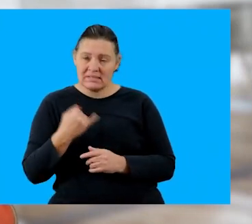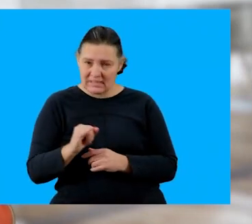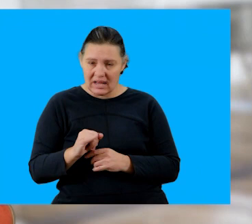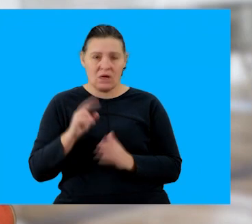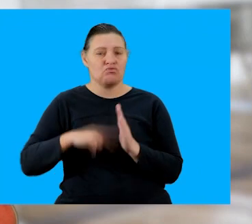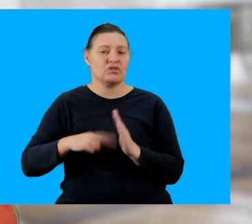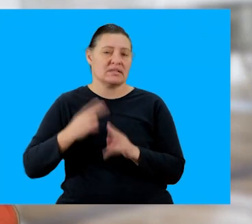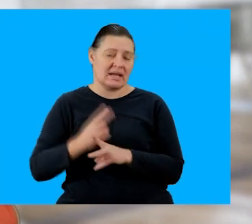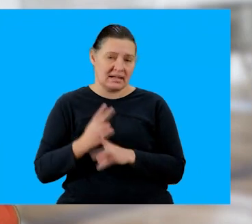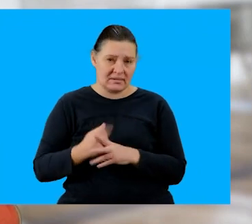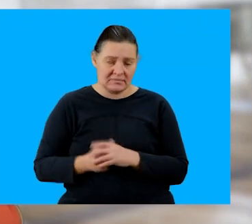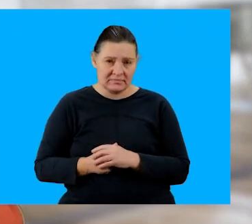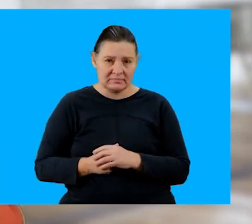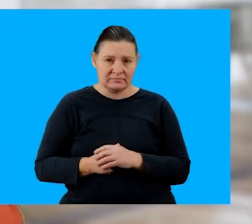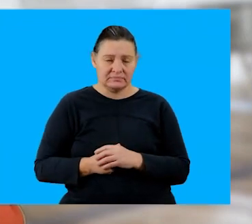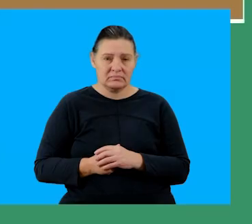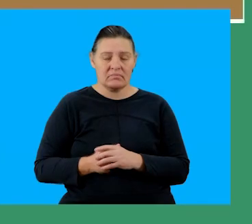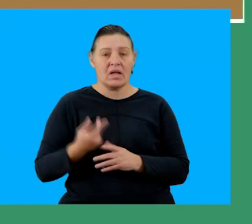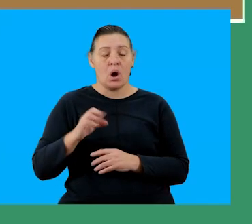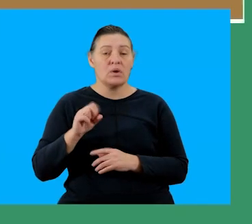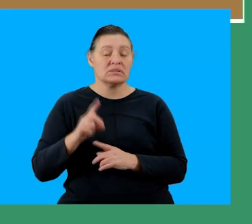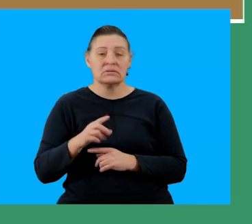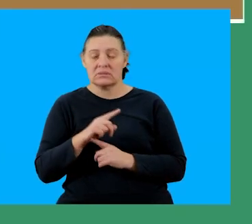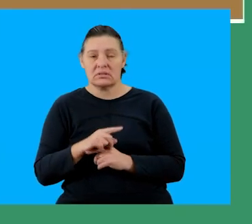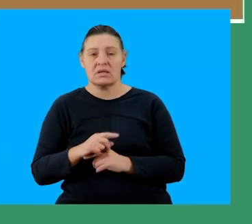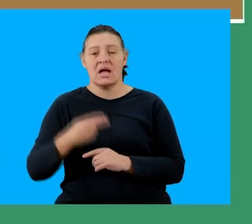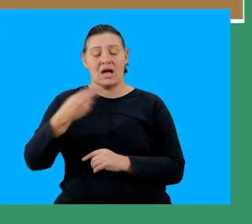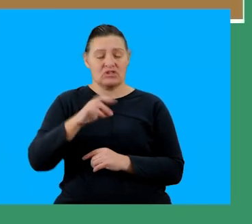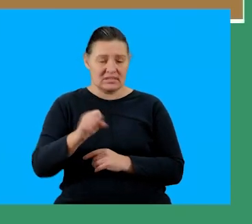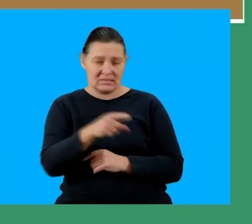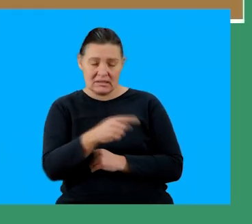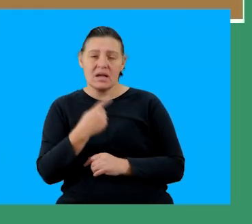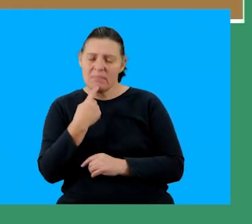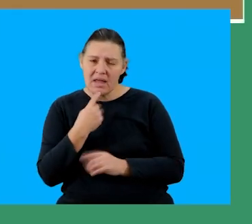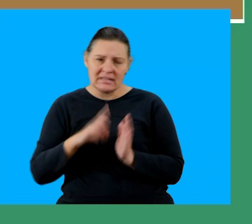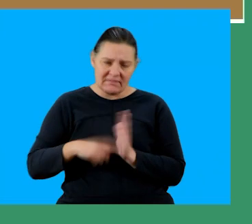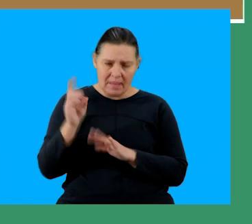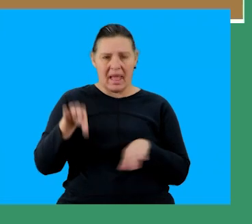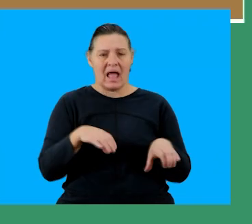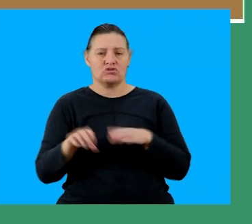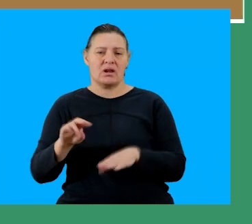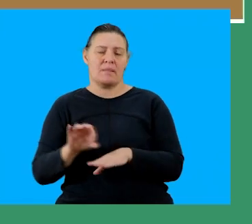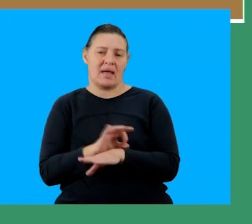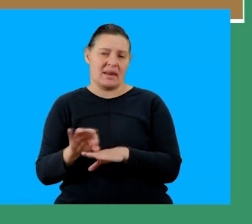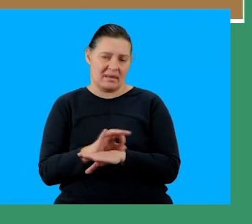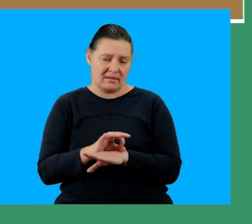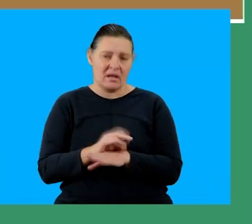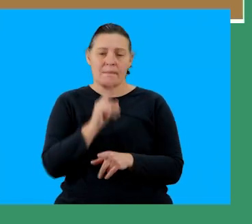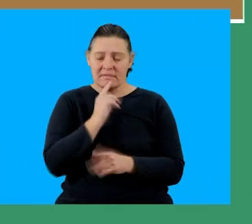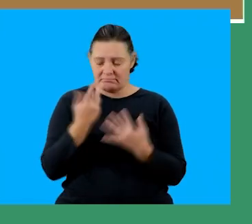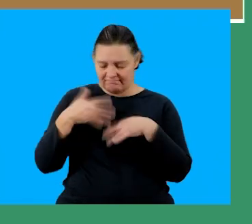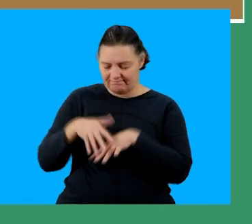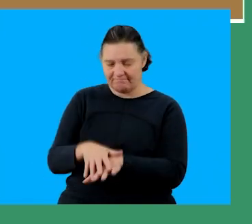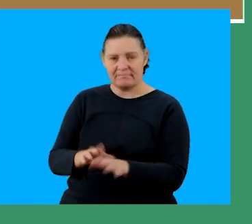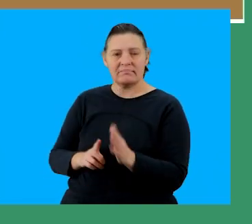going to read it again. Howard Spence, HS. Howard has developed his action plan and needs to implement